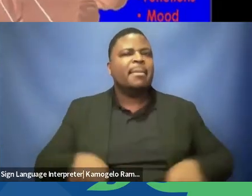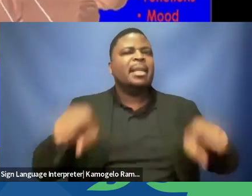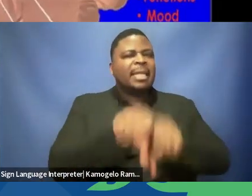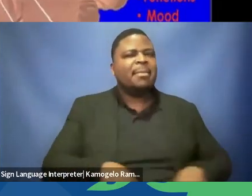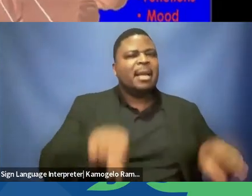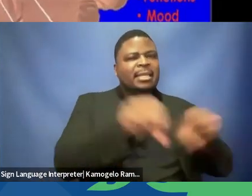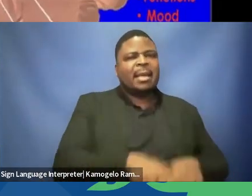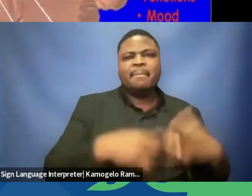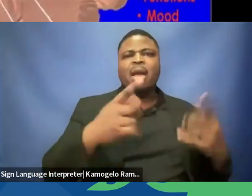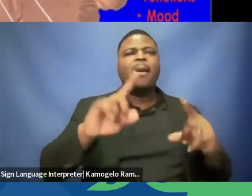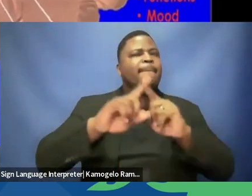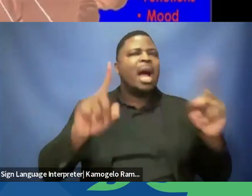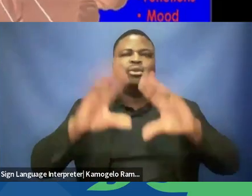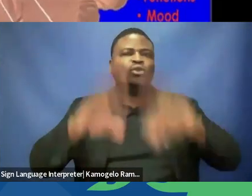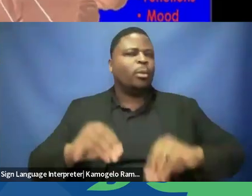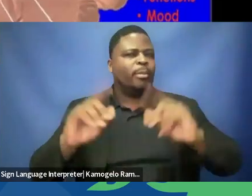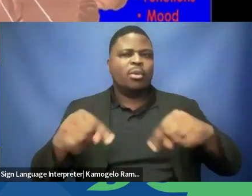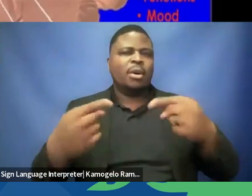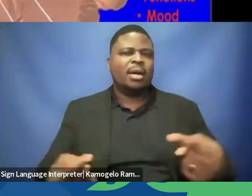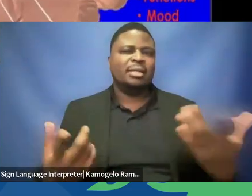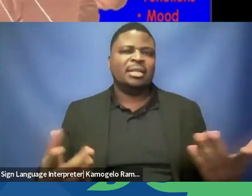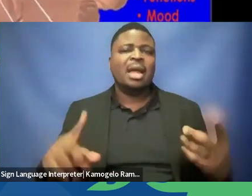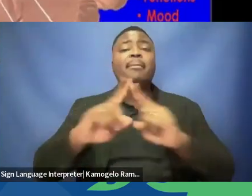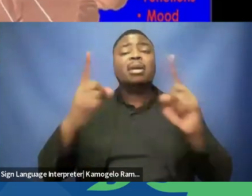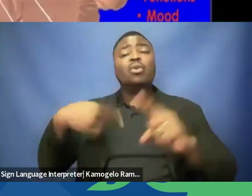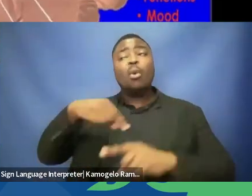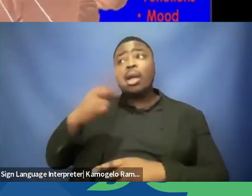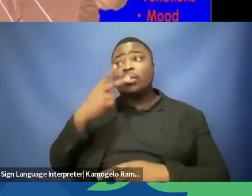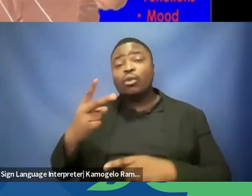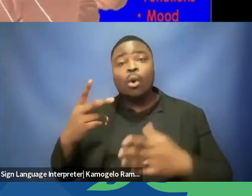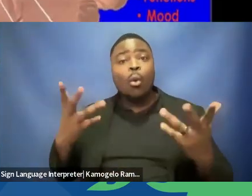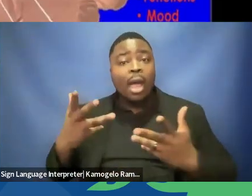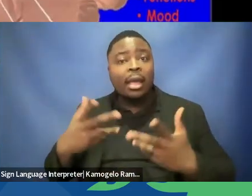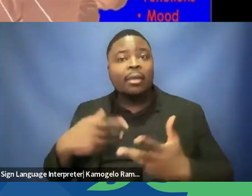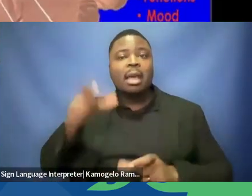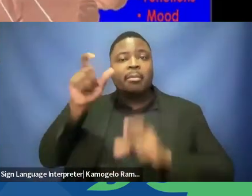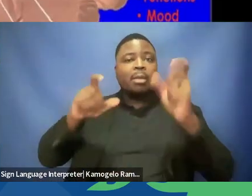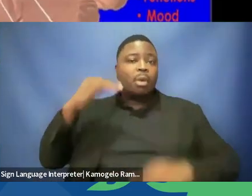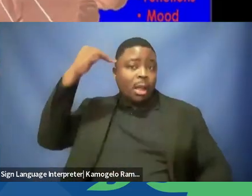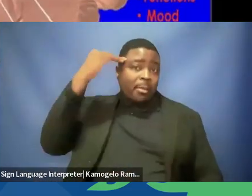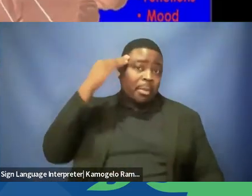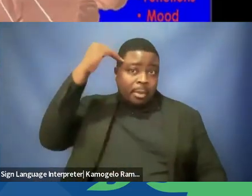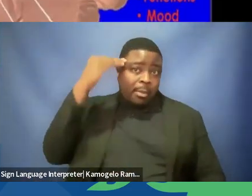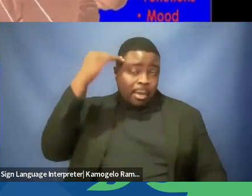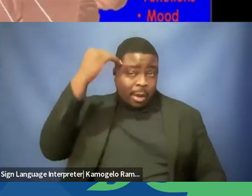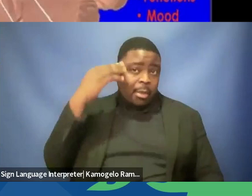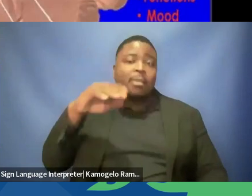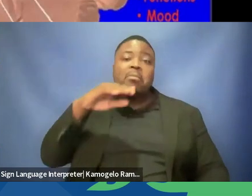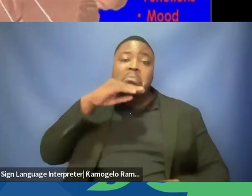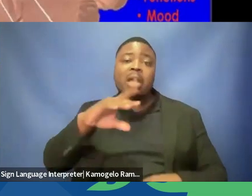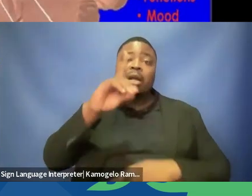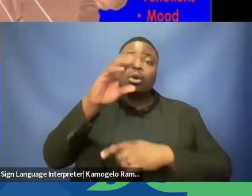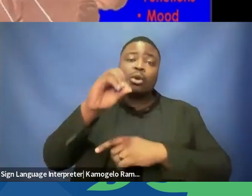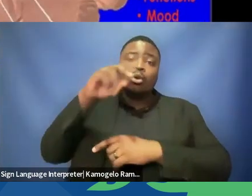to stop. So we also see this in people who are mentally unstable. That means that is when dopamine goes up. And